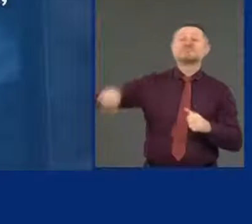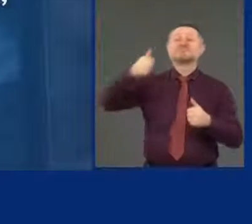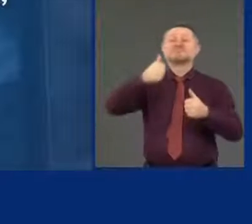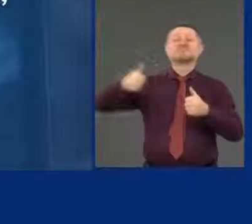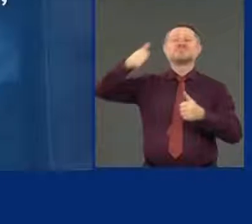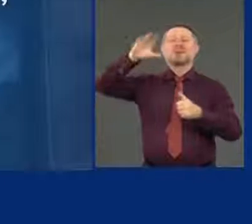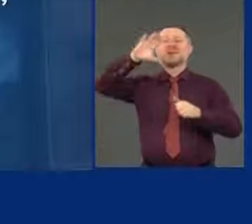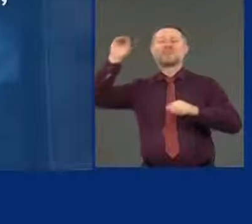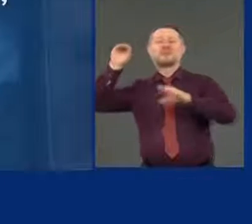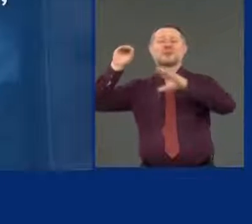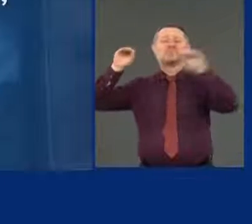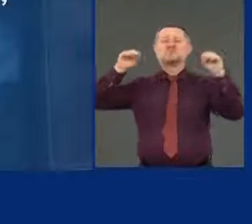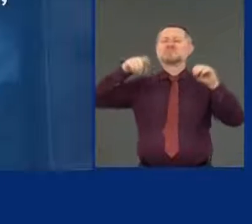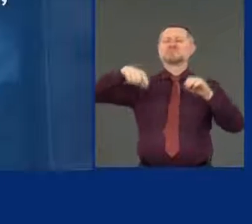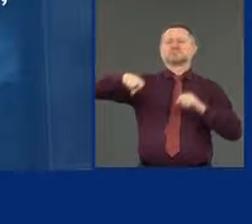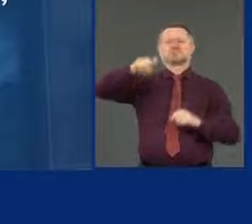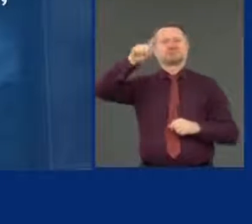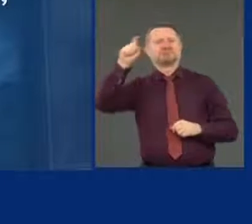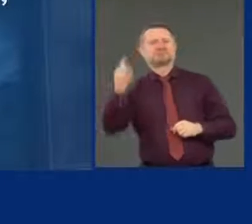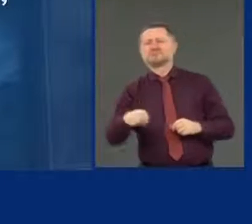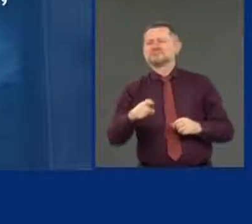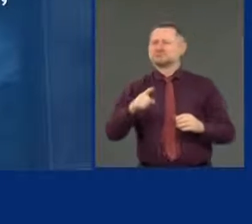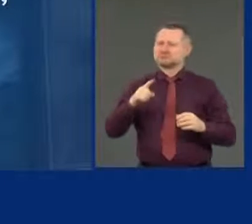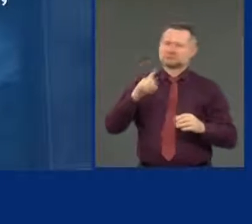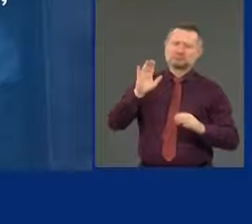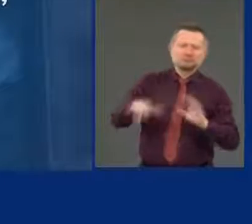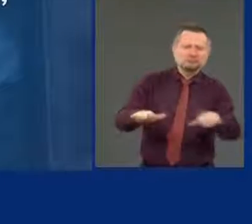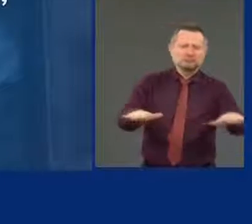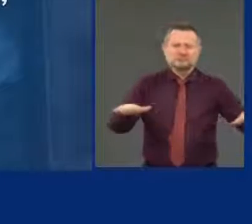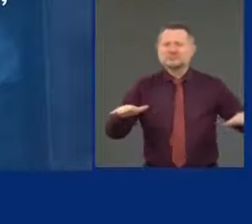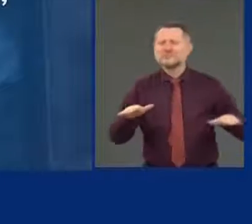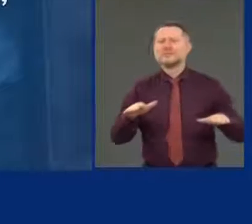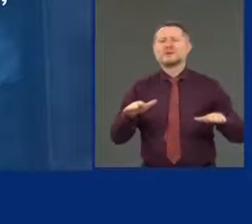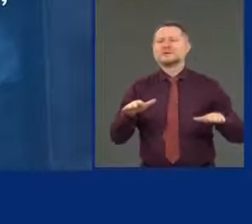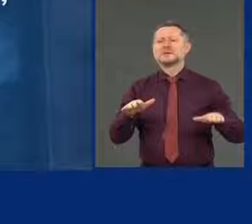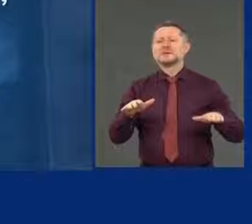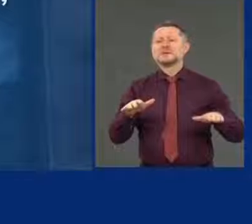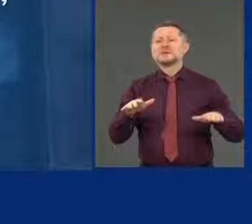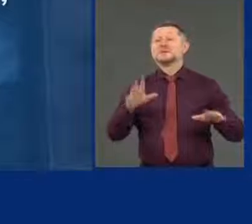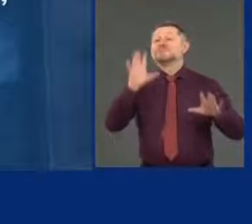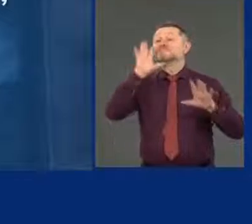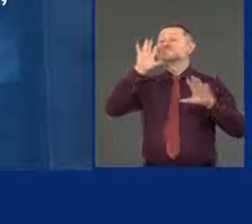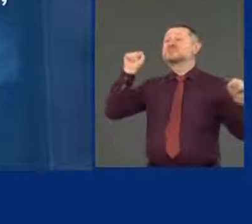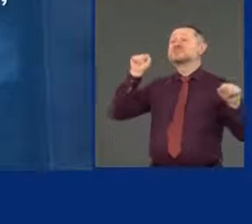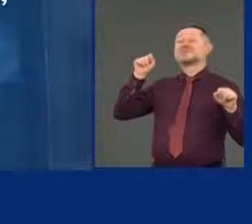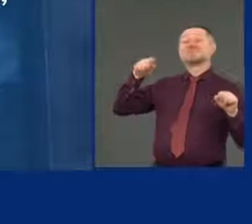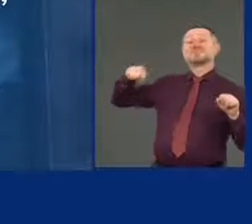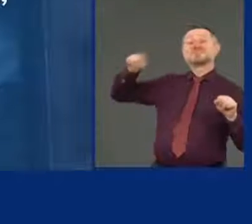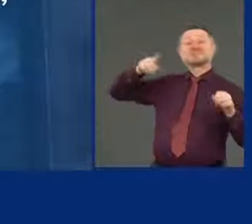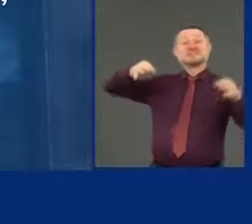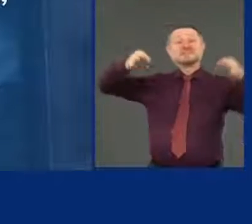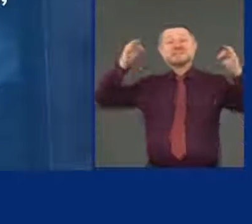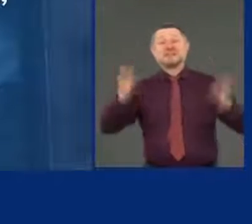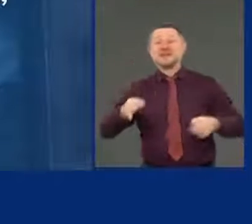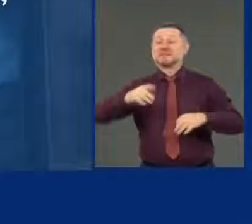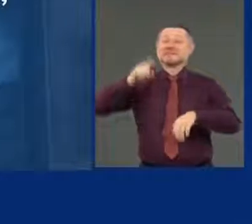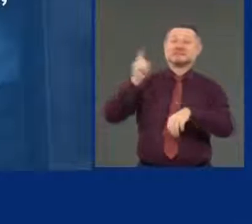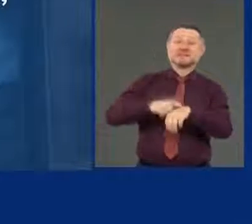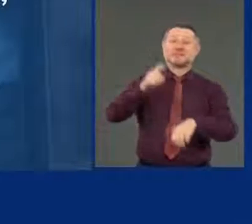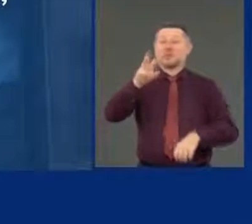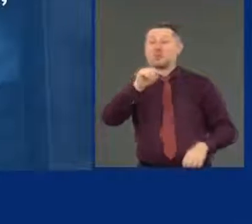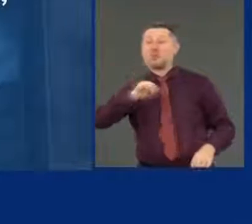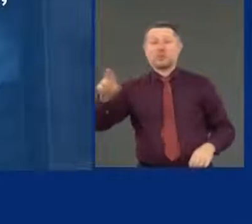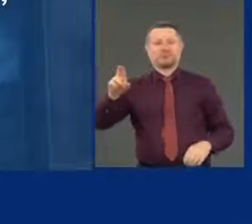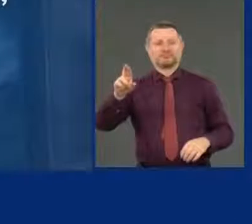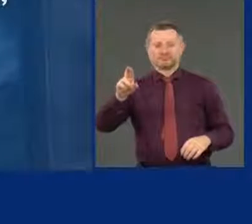call men and women into war and how they deal with that responsibility. I know that